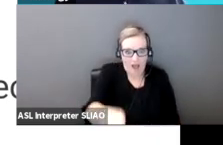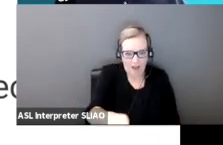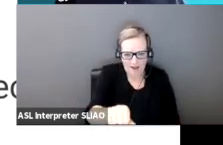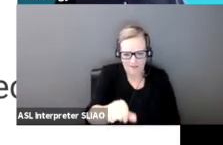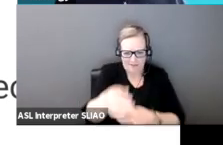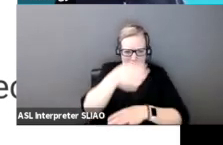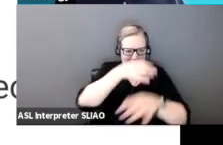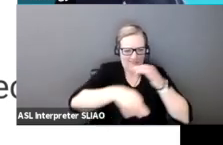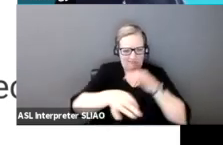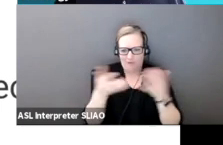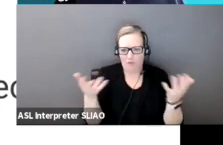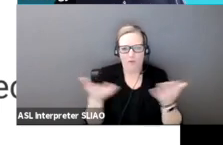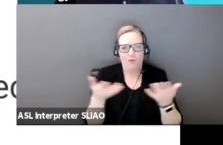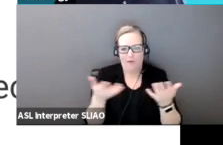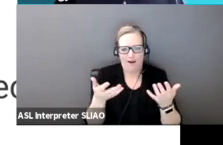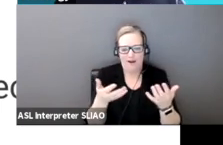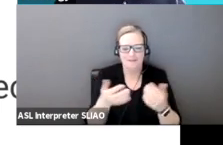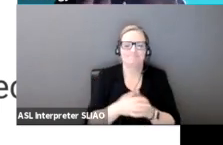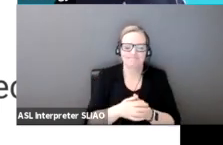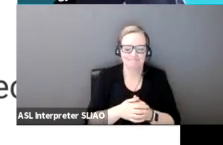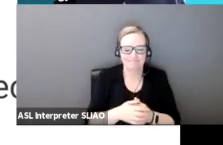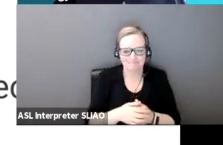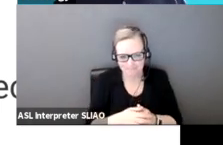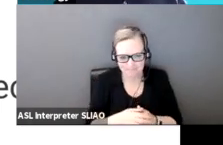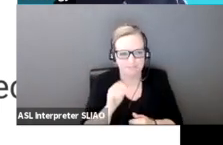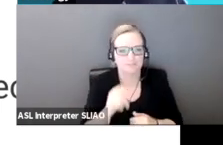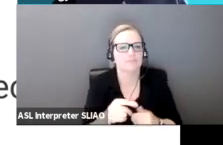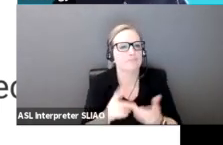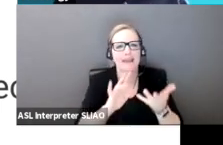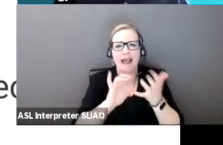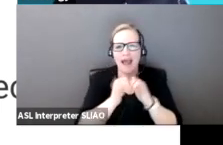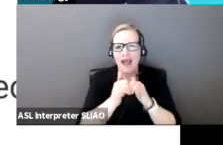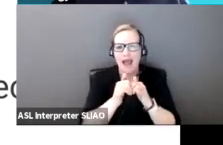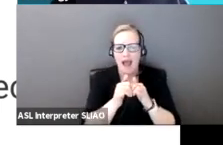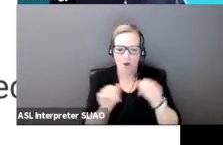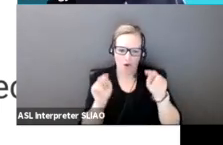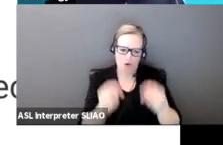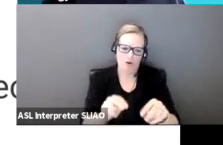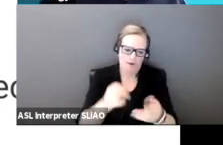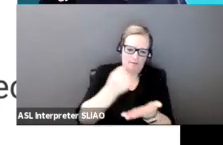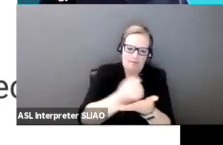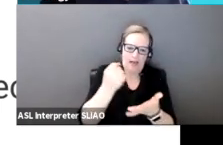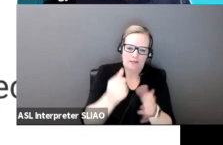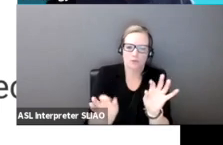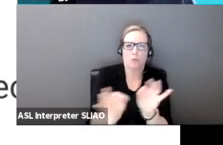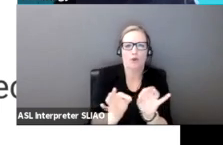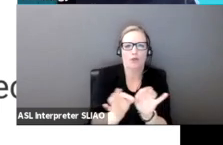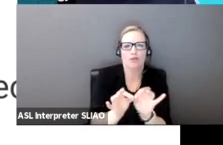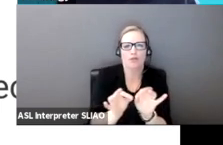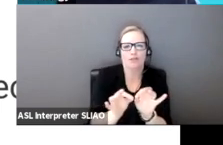we evaluate the value of a patent. The first is a